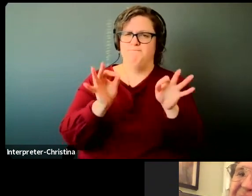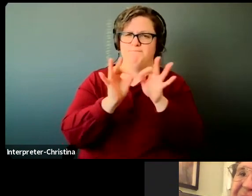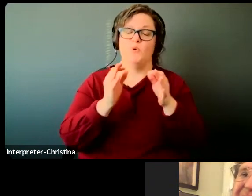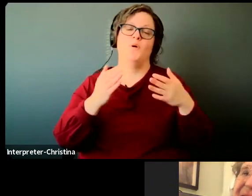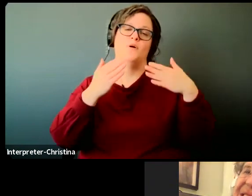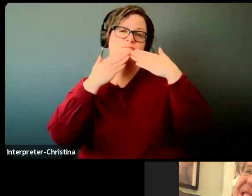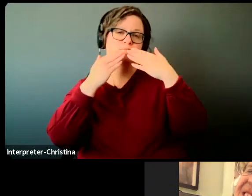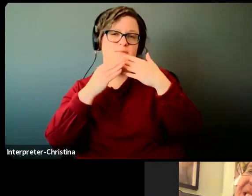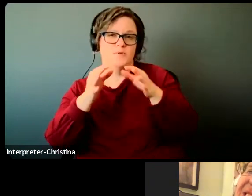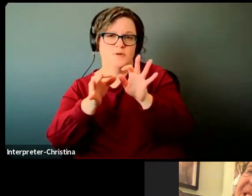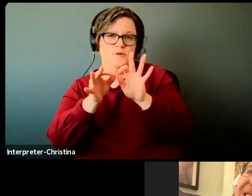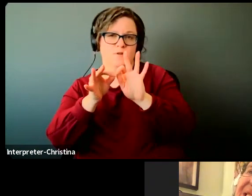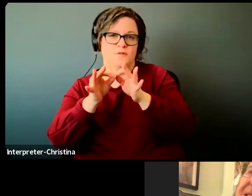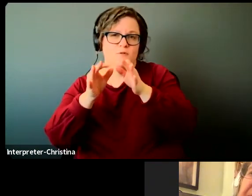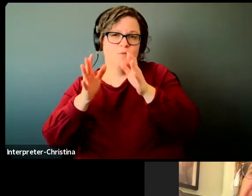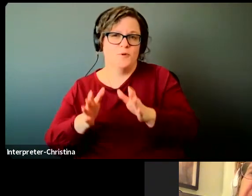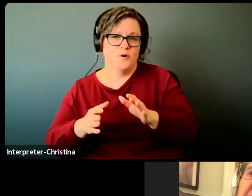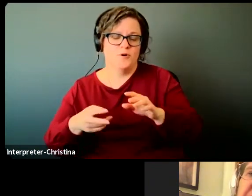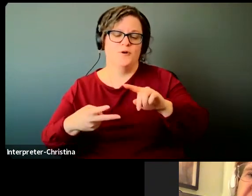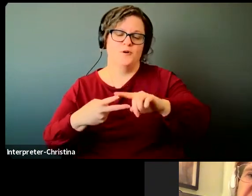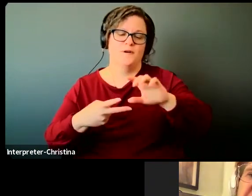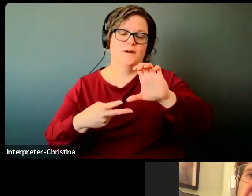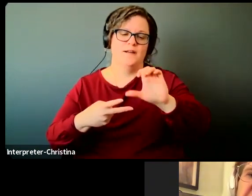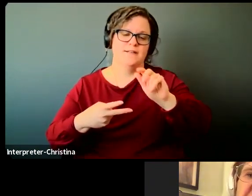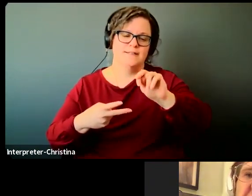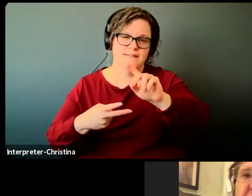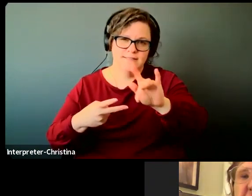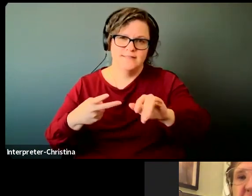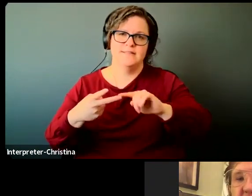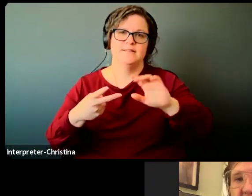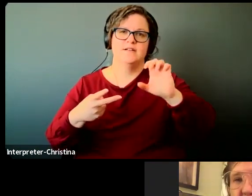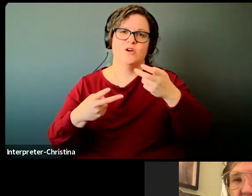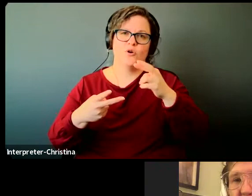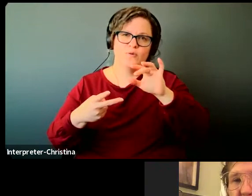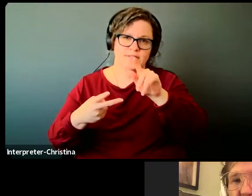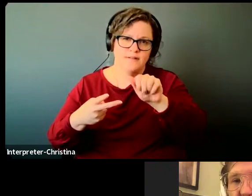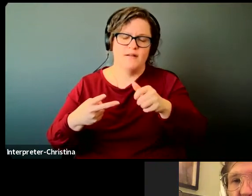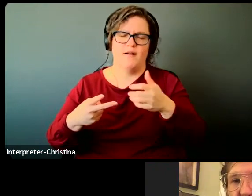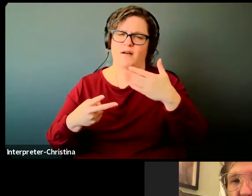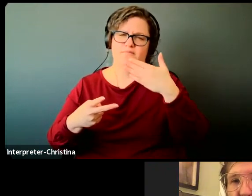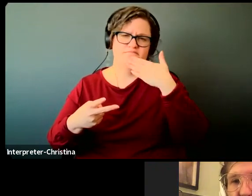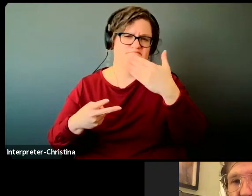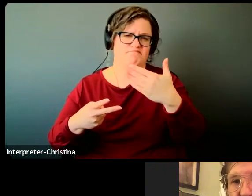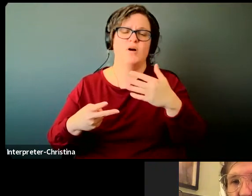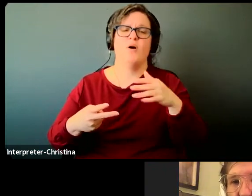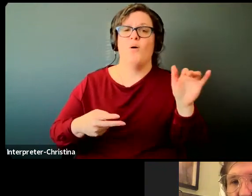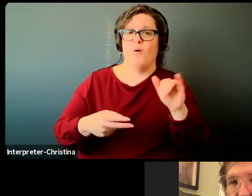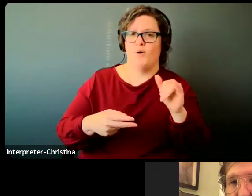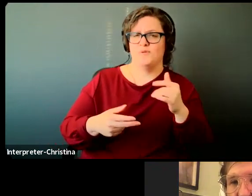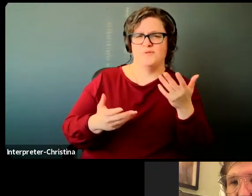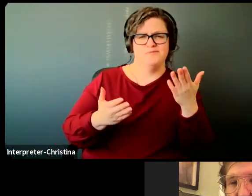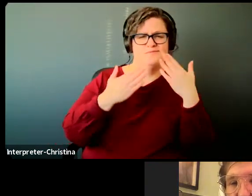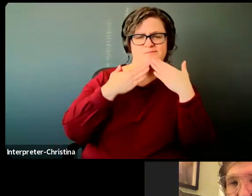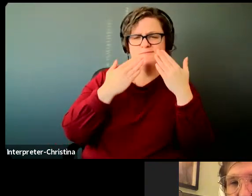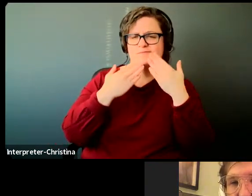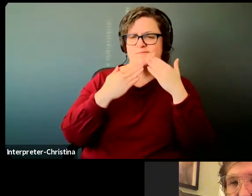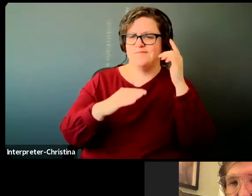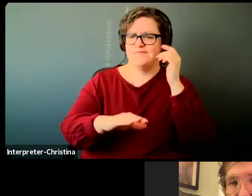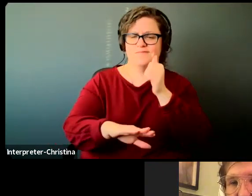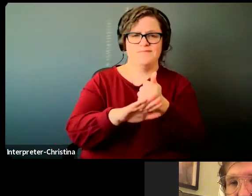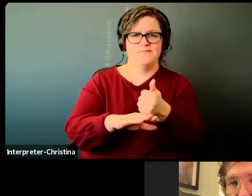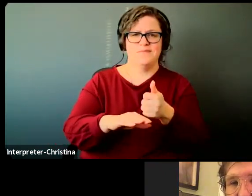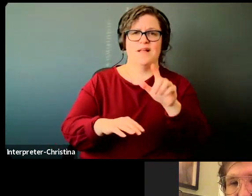Christina, who are our interpreters here. And also thank you. I'm glad we also have live captioning